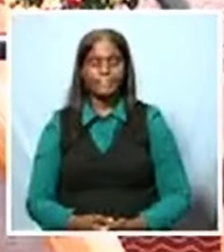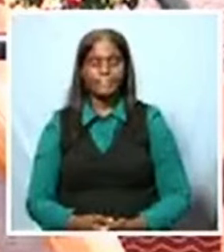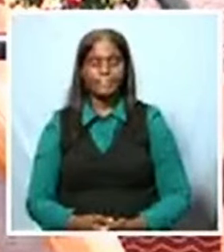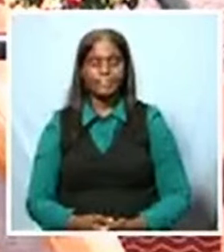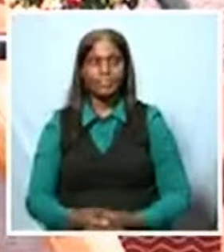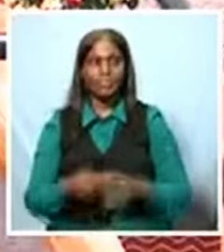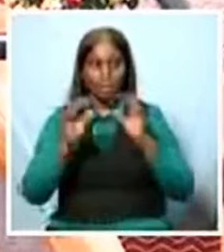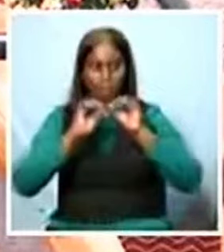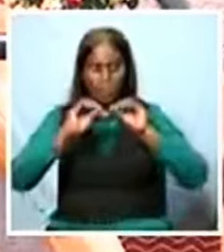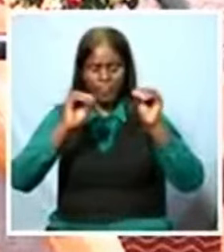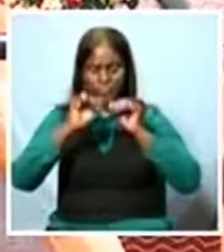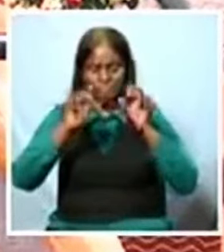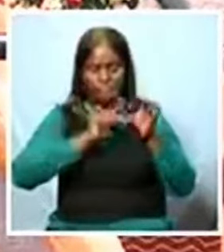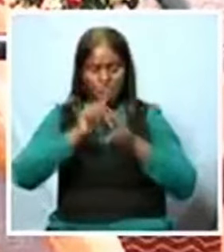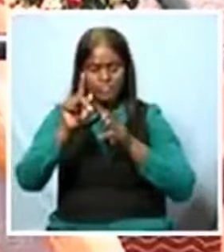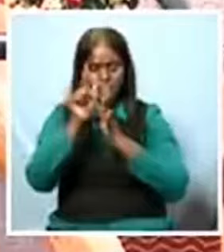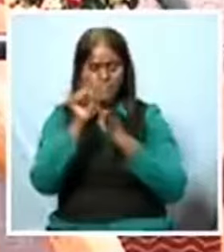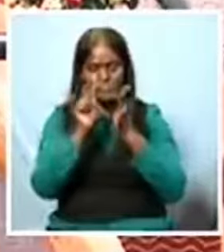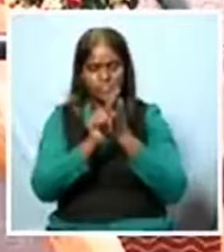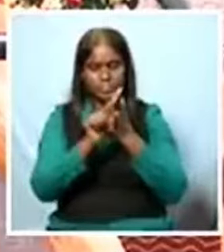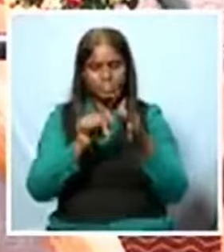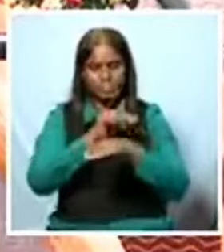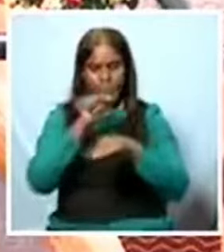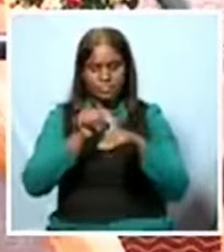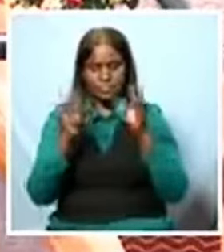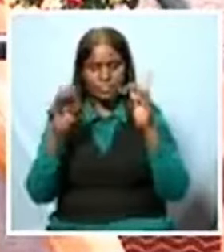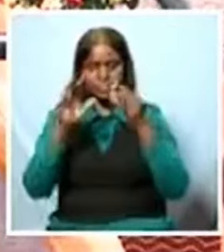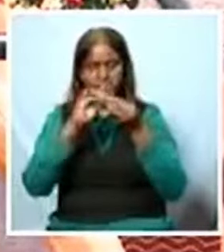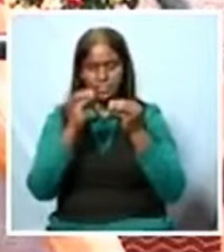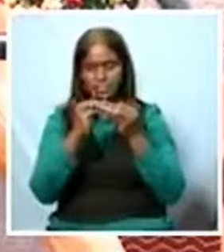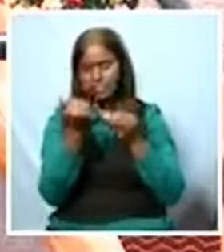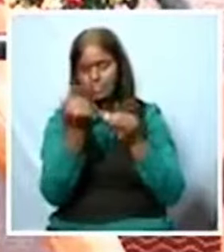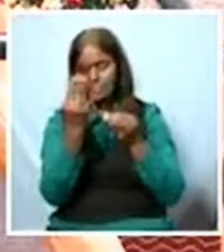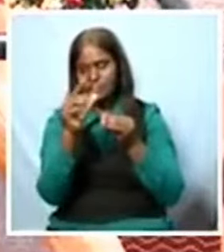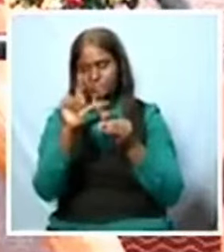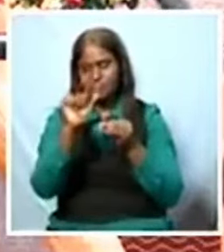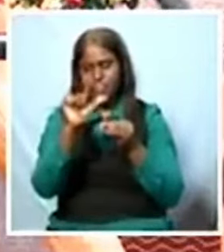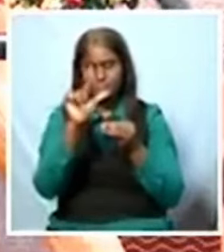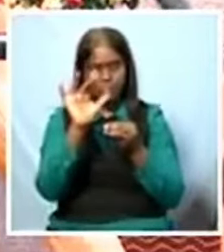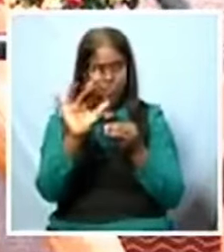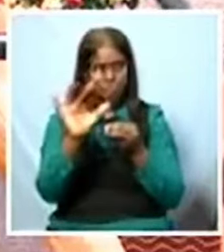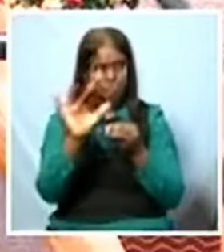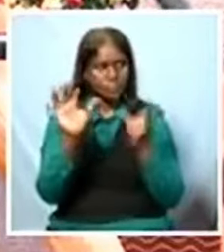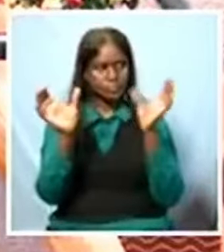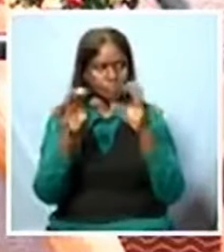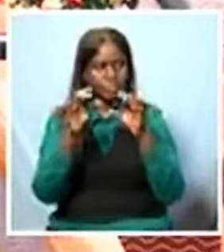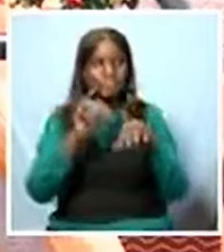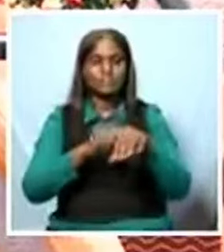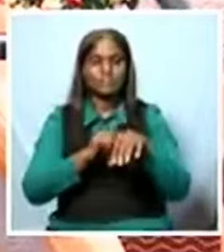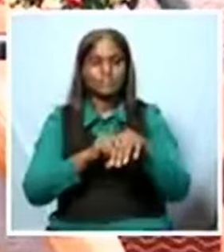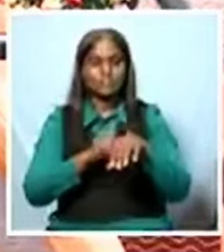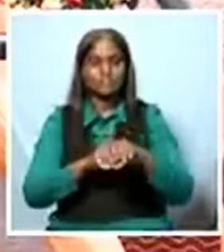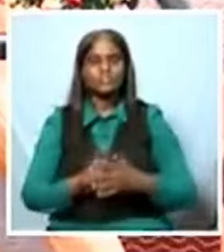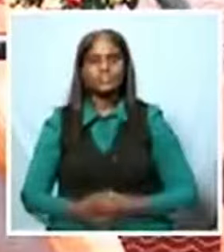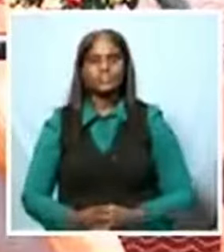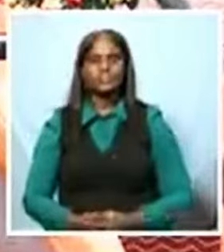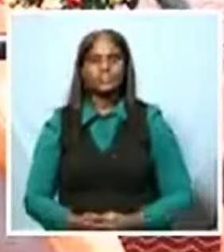The Teaching Profession Bill, National Assembly Bill number 14 of 2025, committee stage.